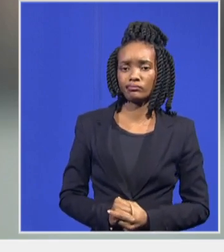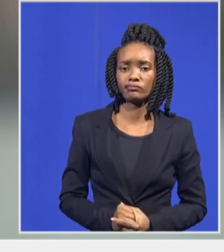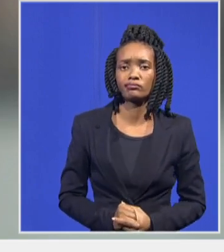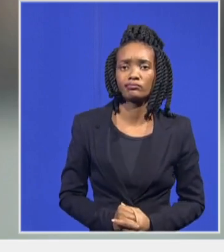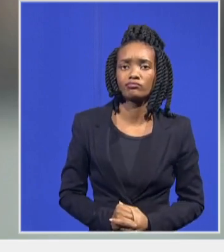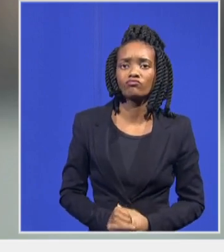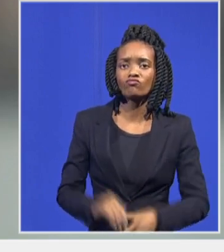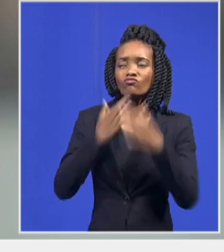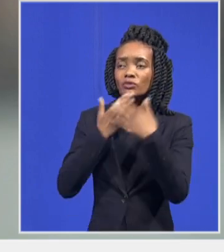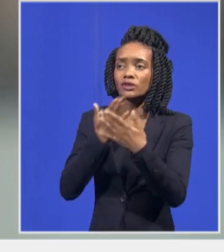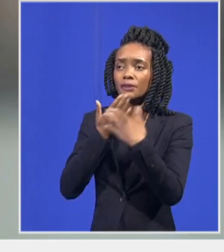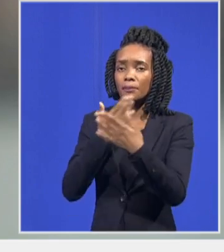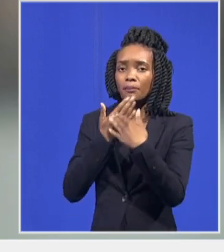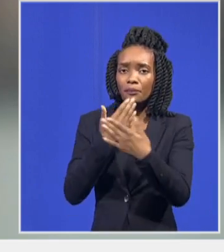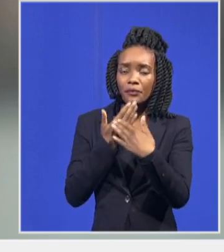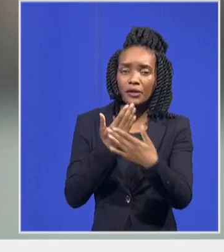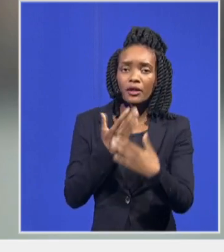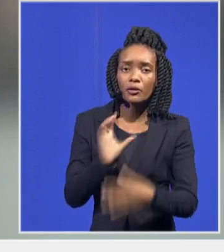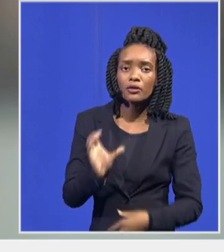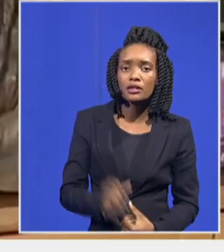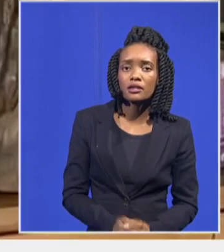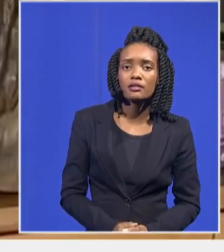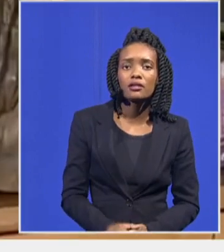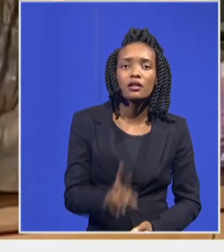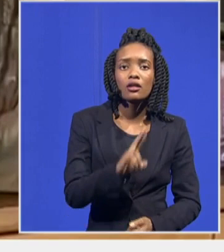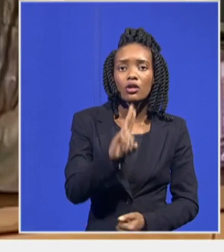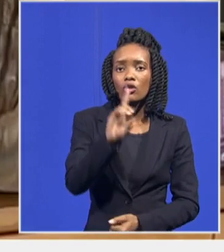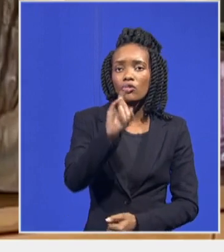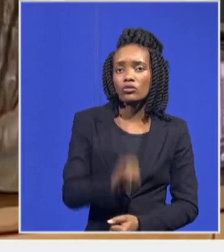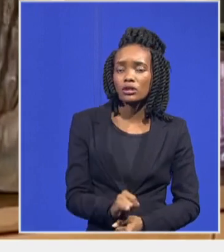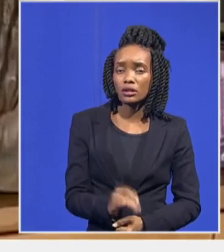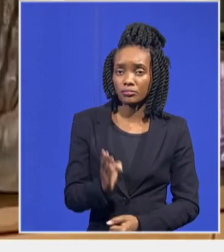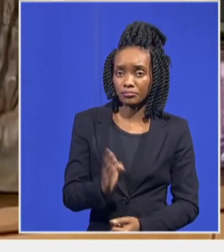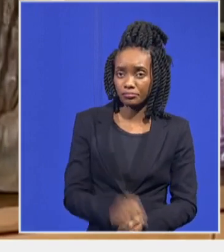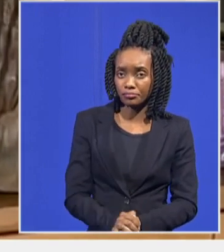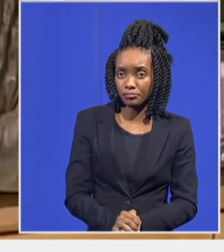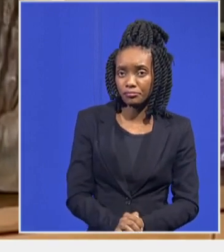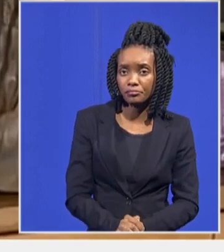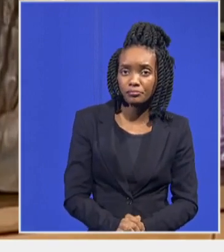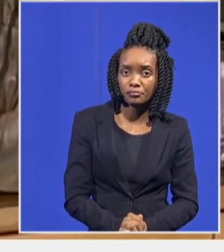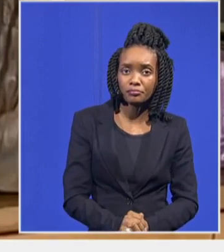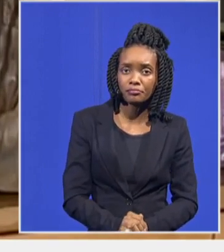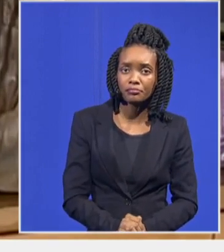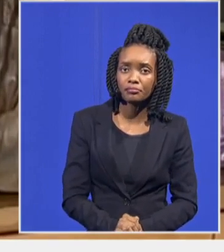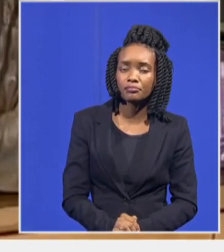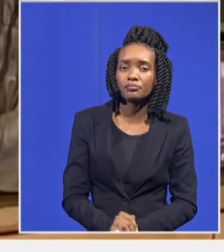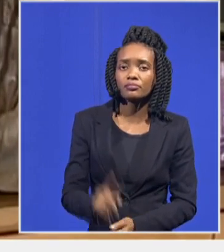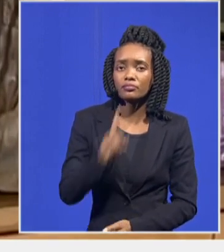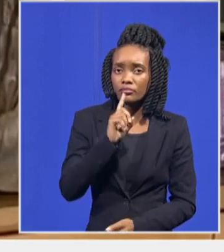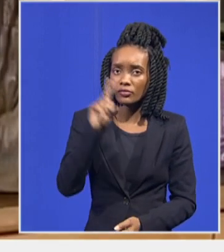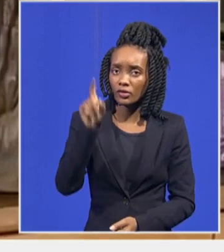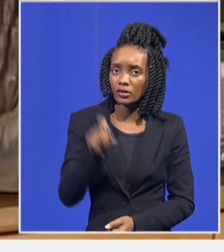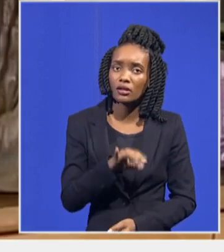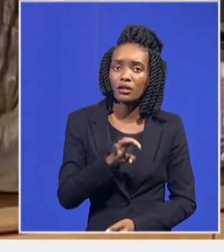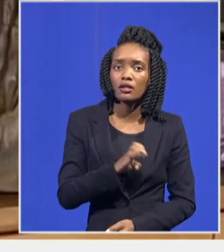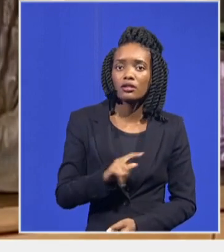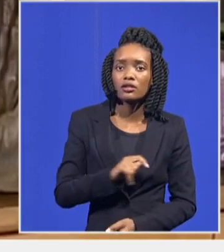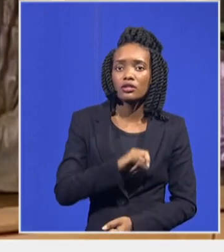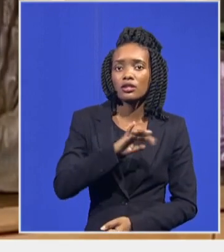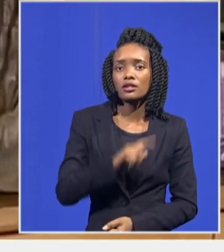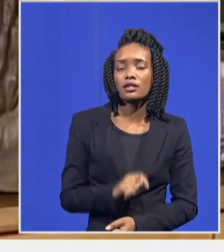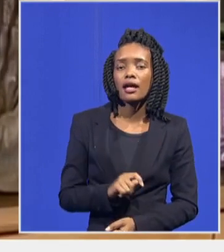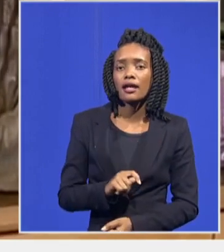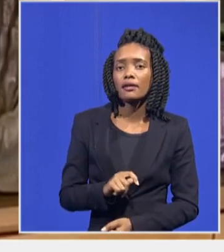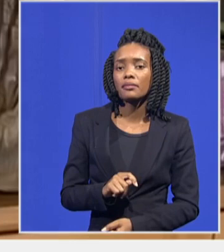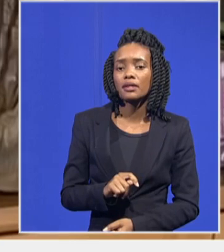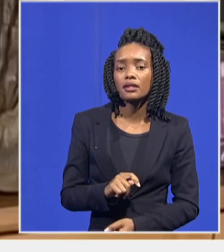Thank you for that, Crispian. Rudy, there's a question with respect to whether embedded in the JET IP is